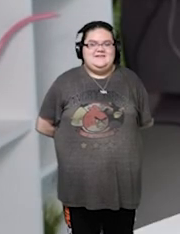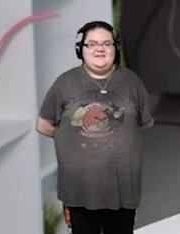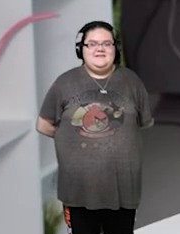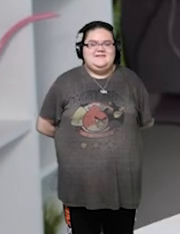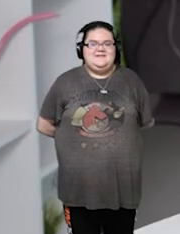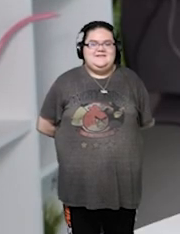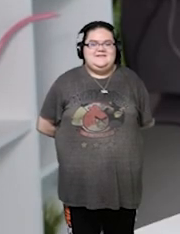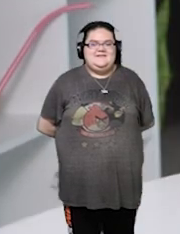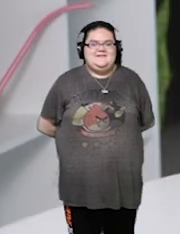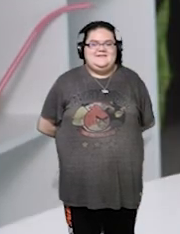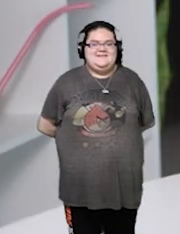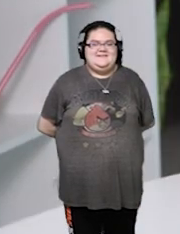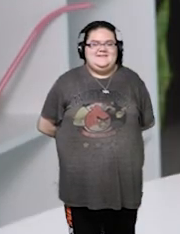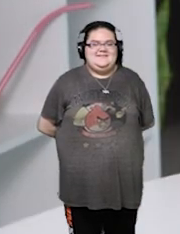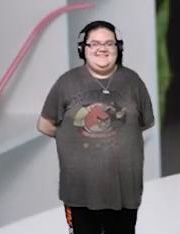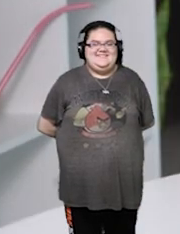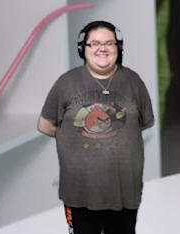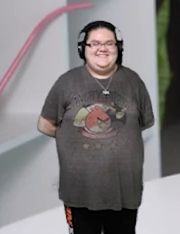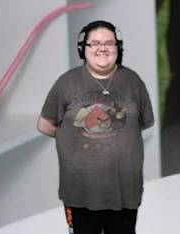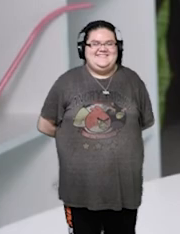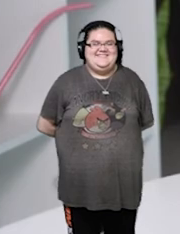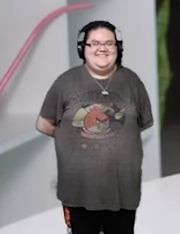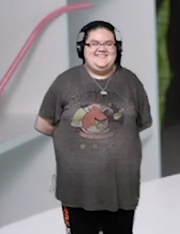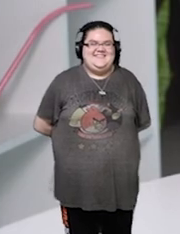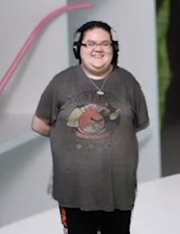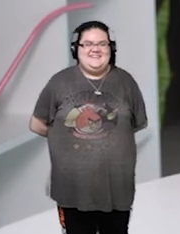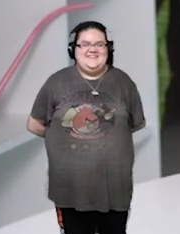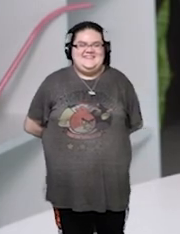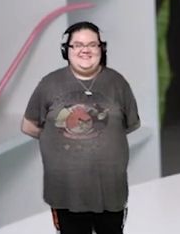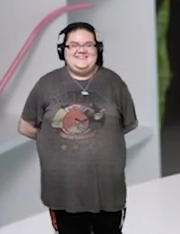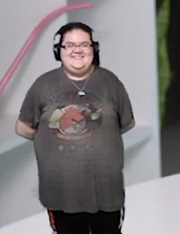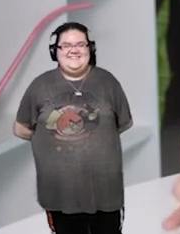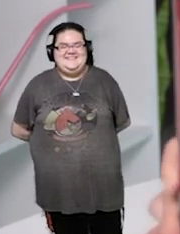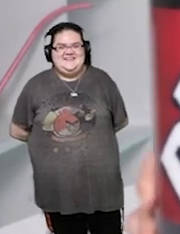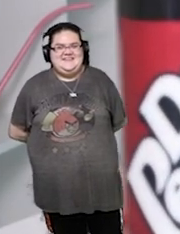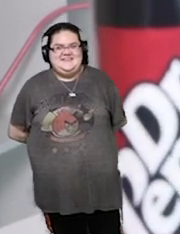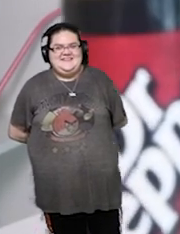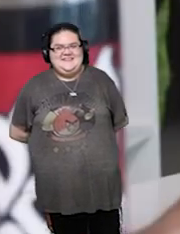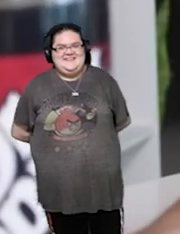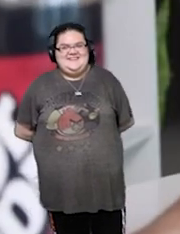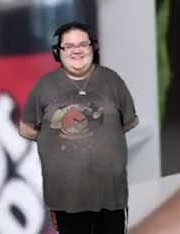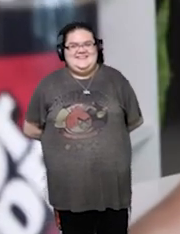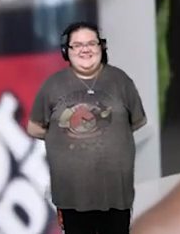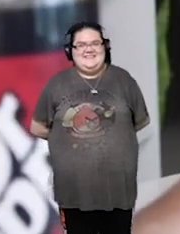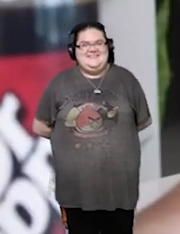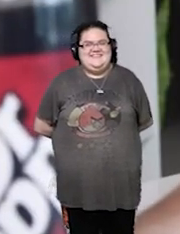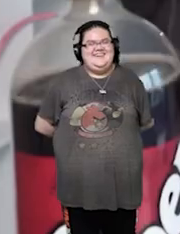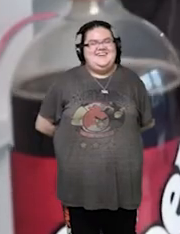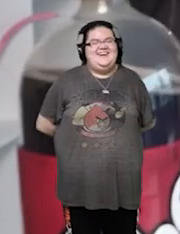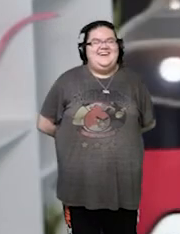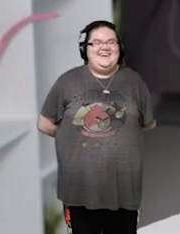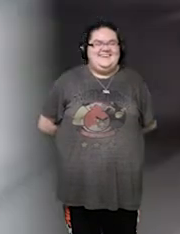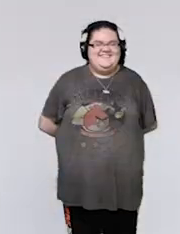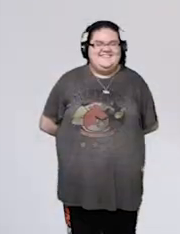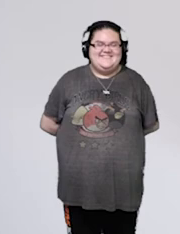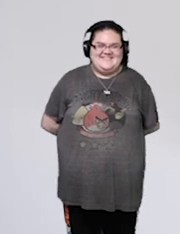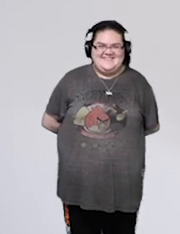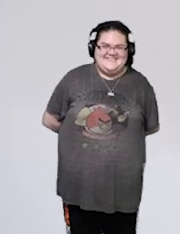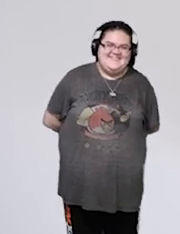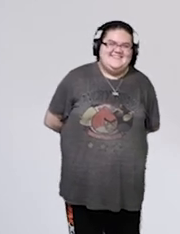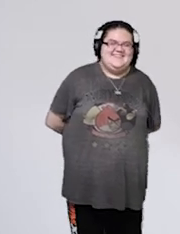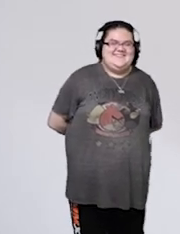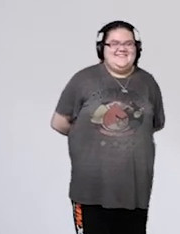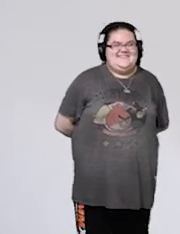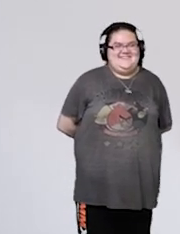it's just different gravy, you know? Professor Peppy, no thank you. Keep it real. Actually, no thank you to either of them, you know? I'm a changed man now. Chris Brown. Is it